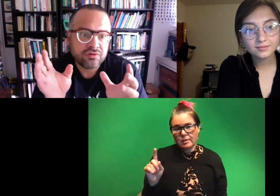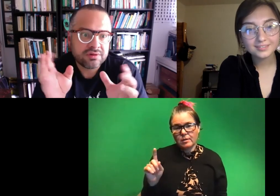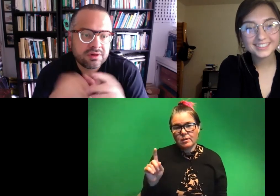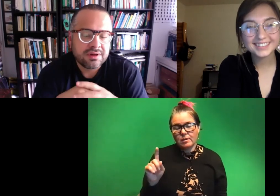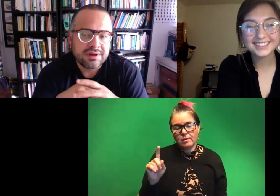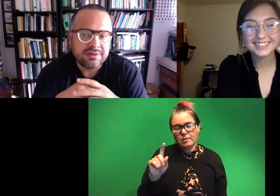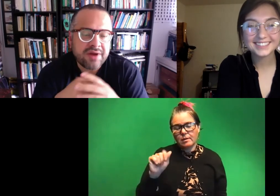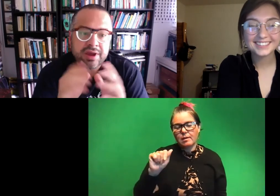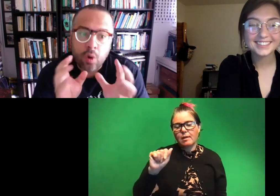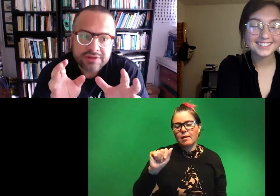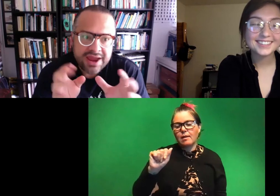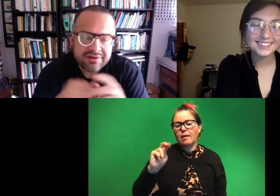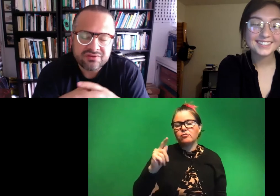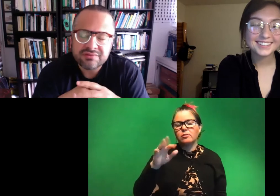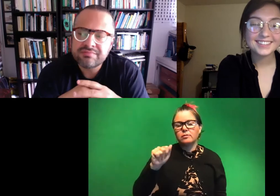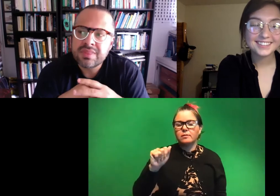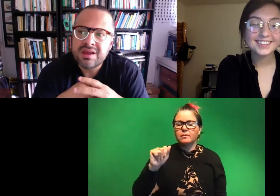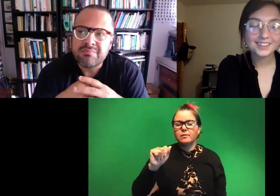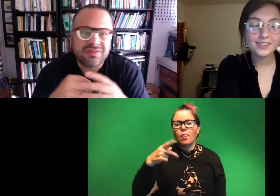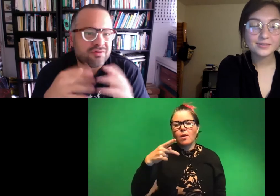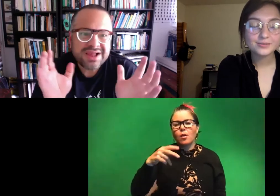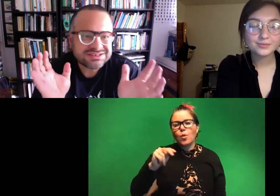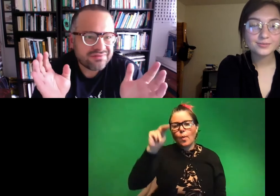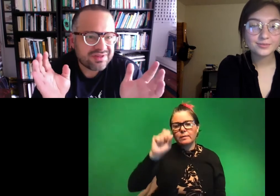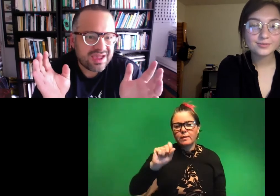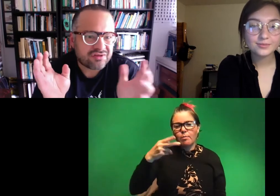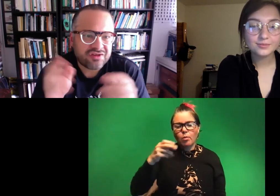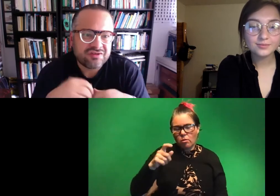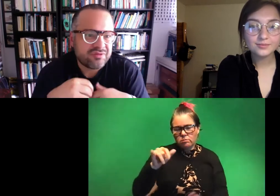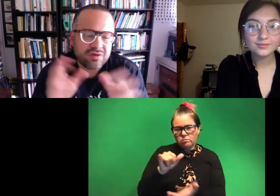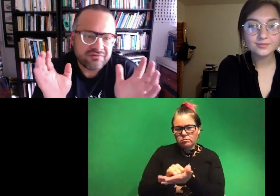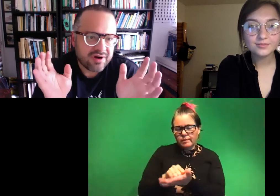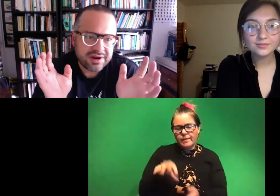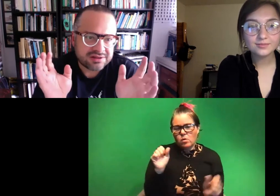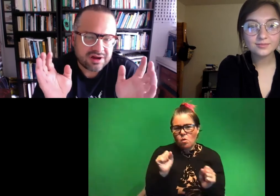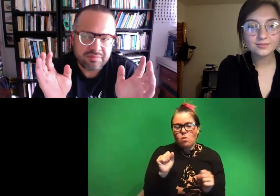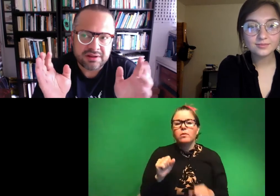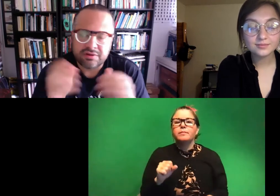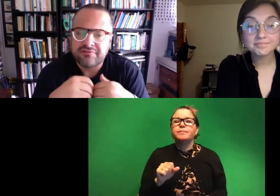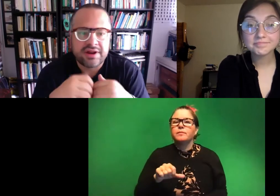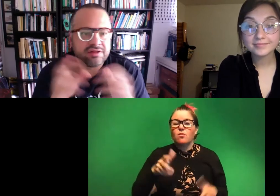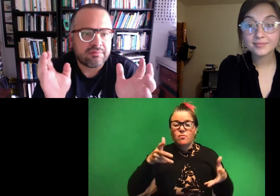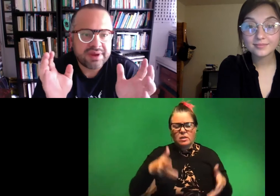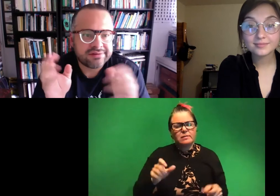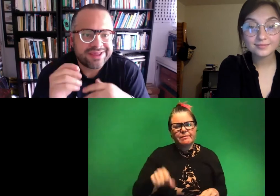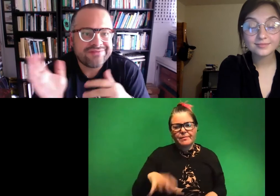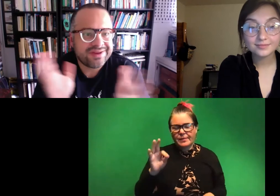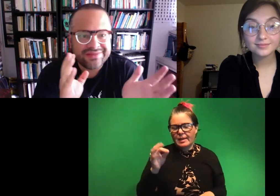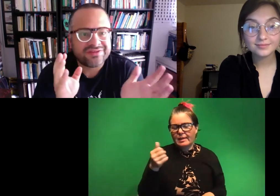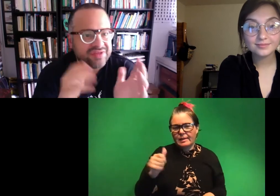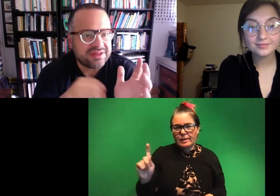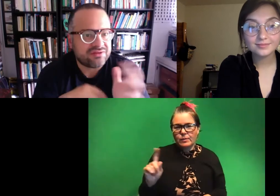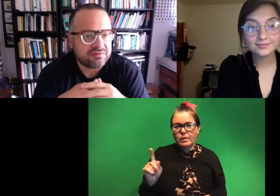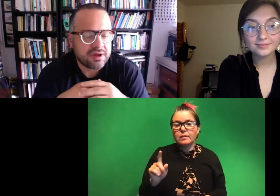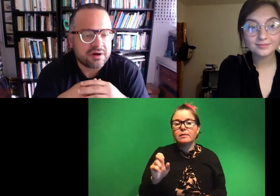poles, in the very cold areas. But the rest of the ecosystems, you can find a dung beetle. You can find a dung beetle even in